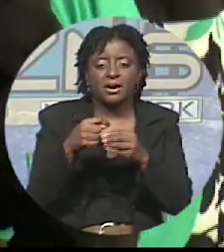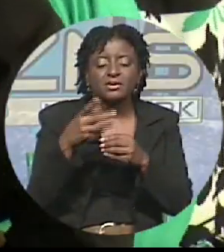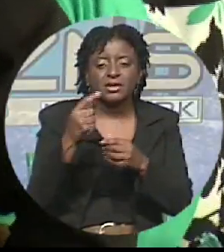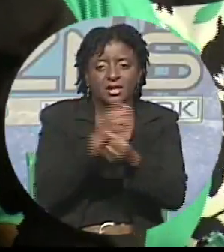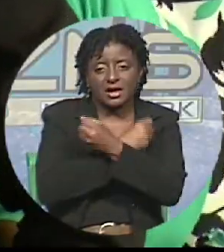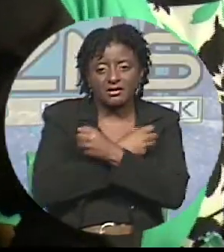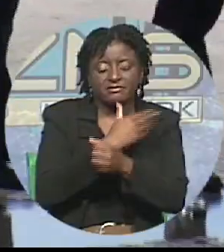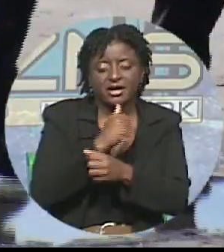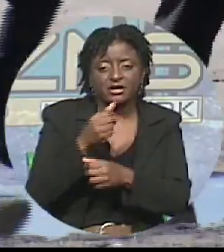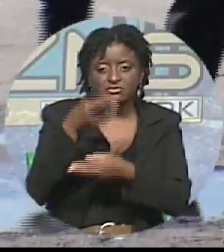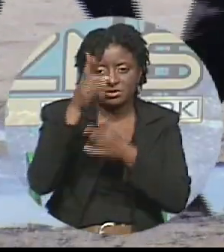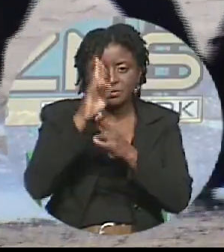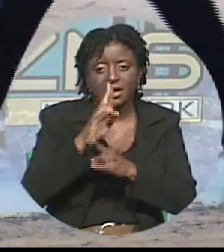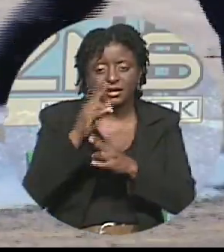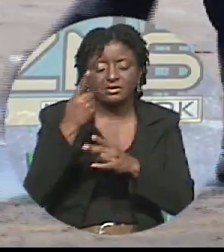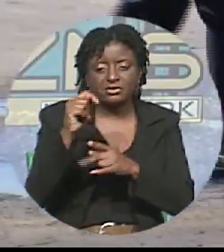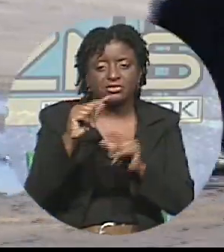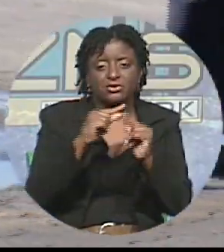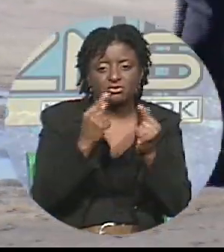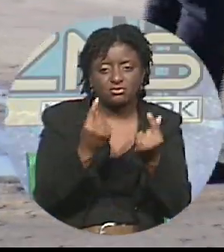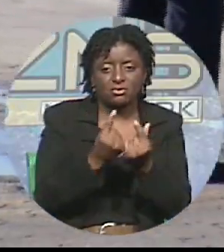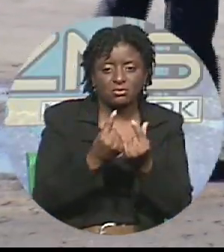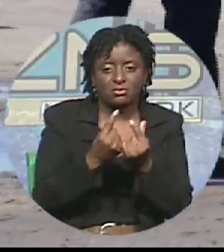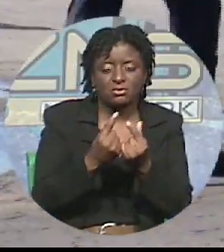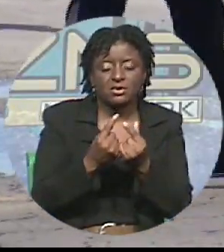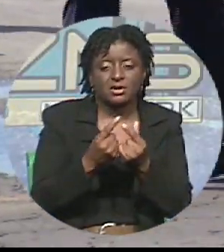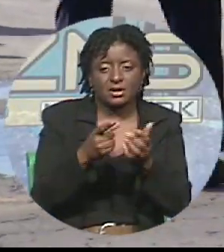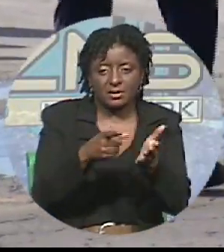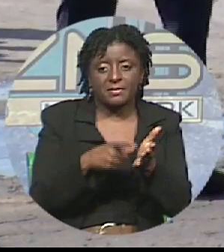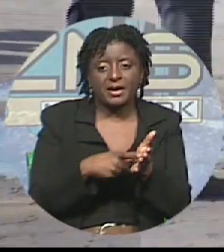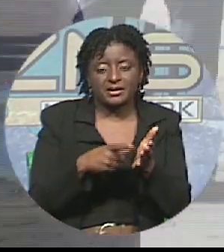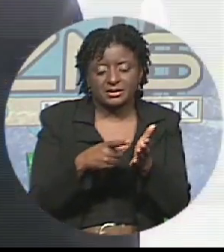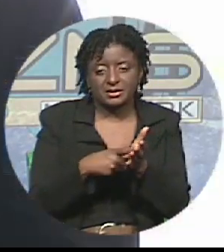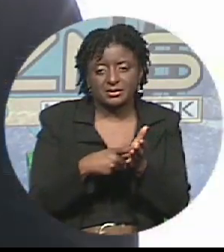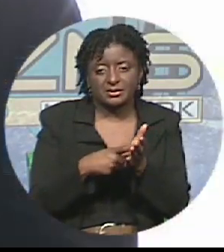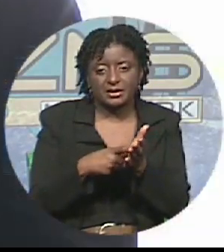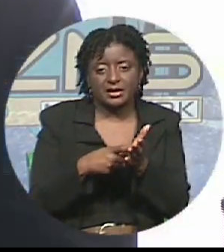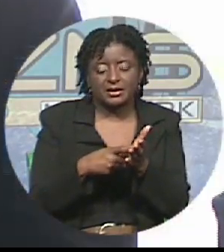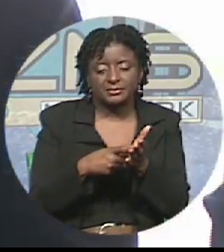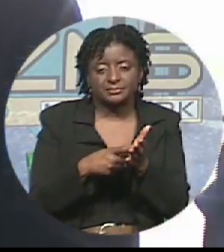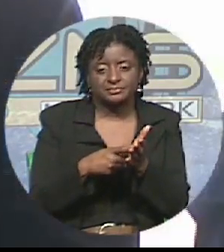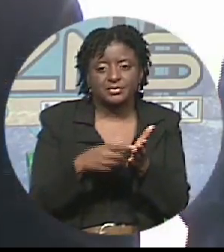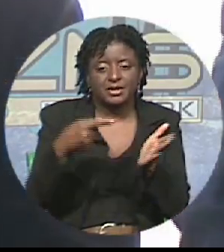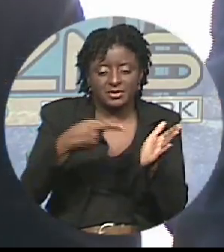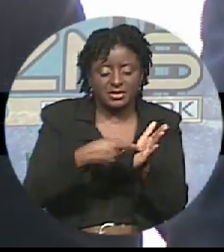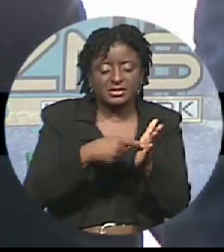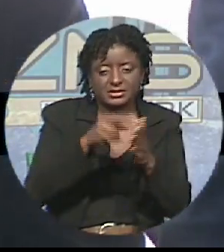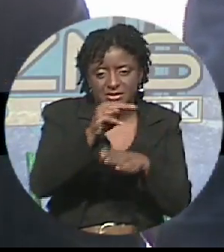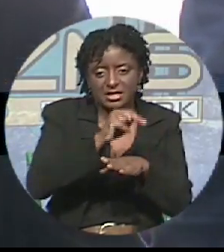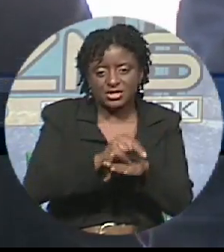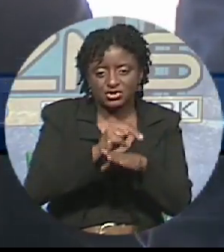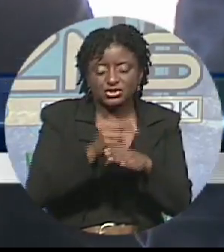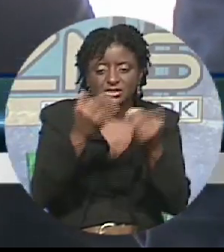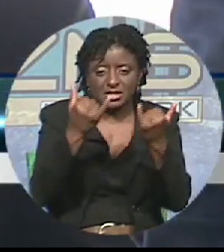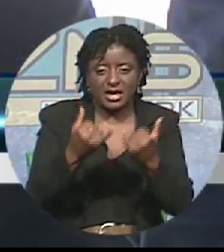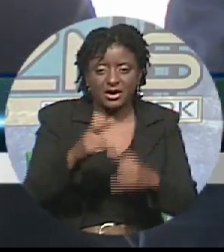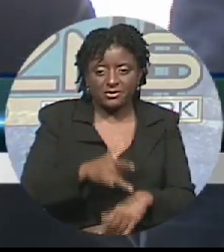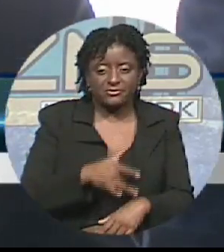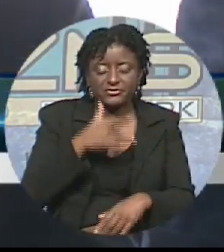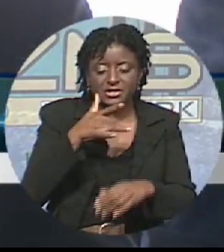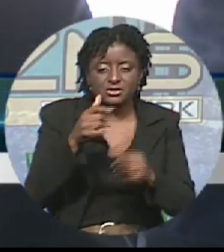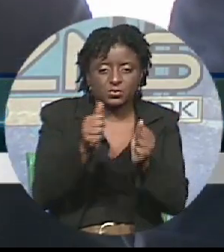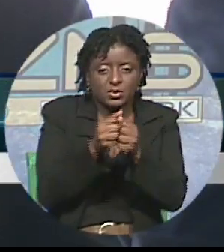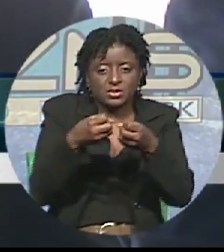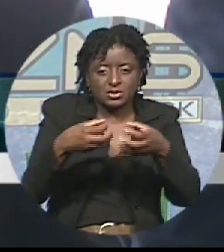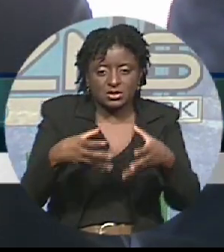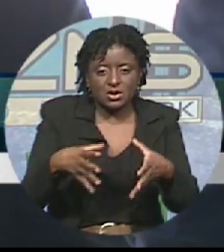The first memorial allowed some of the early tributes. This nation now feels, with the loss of such a